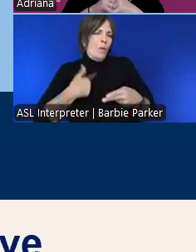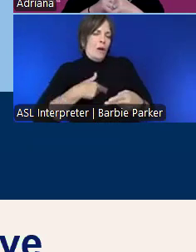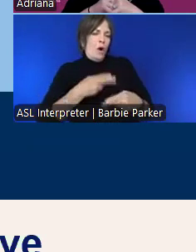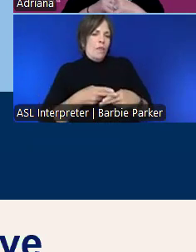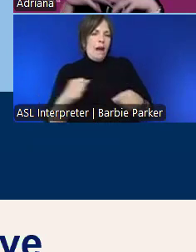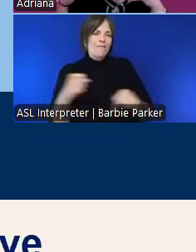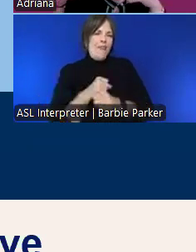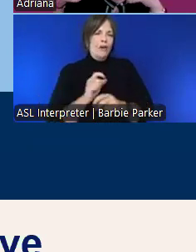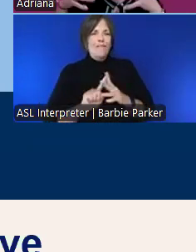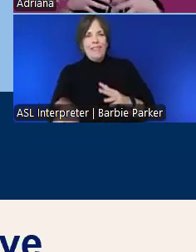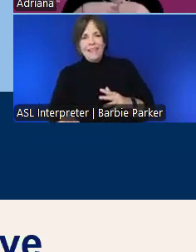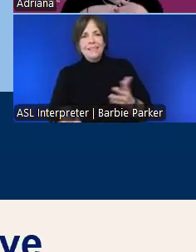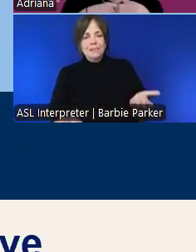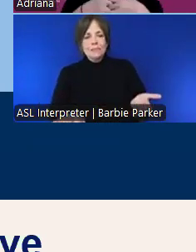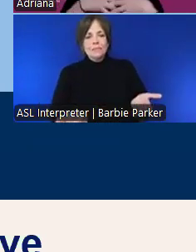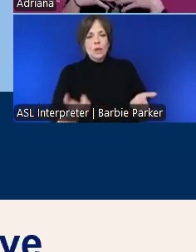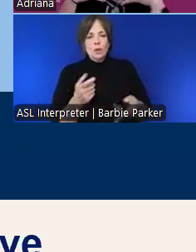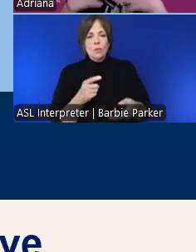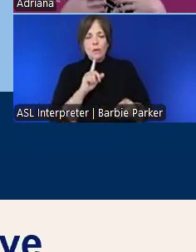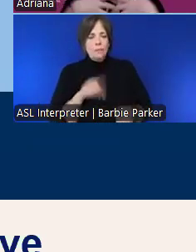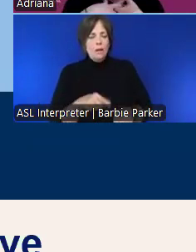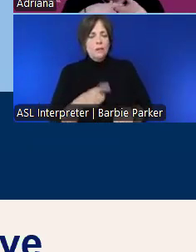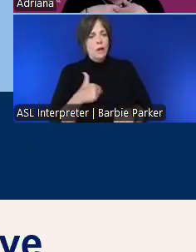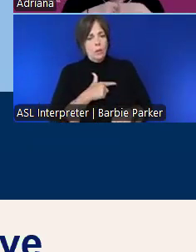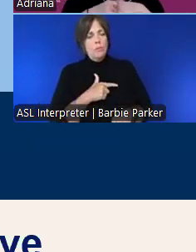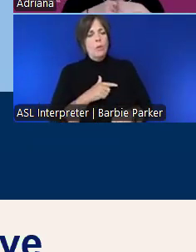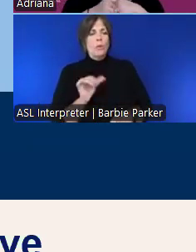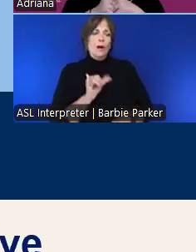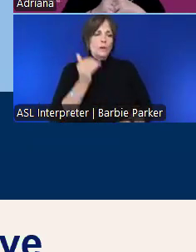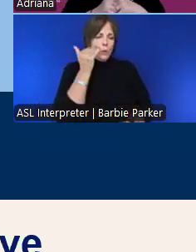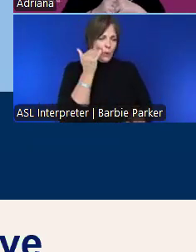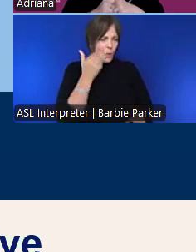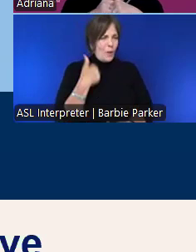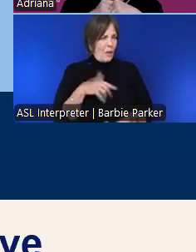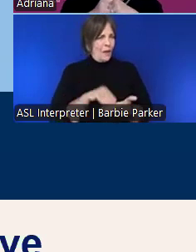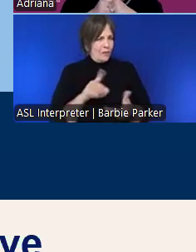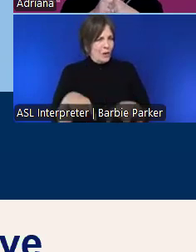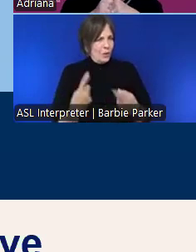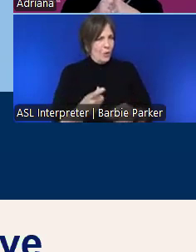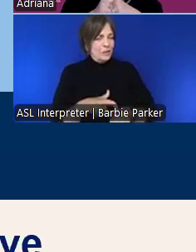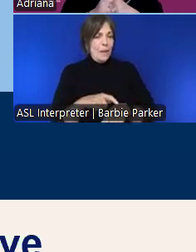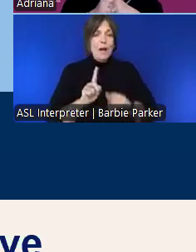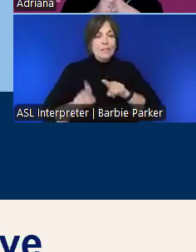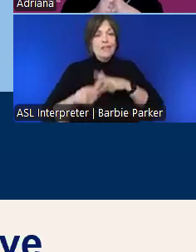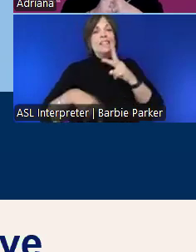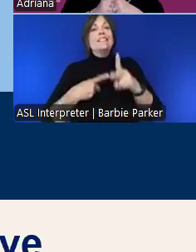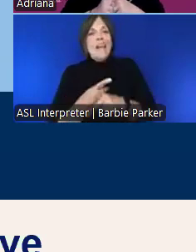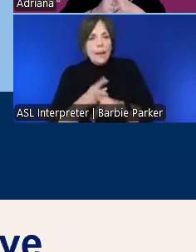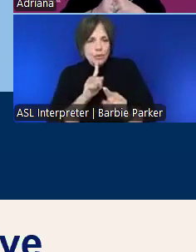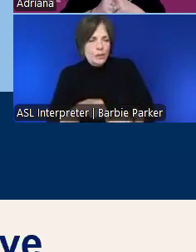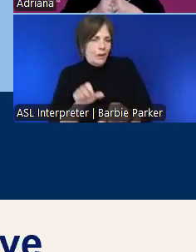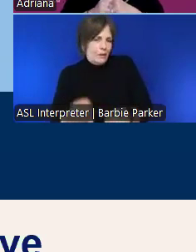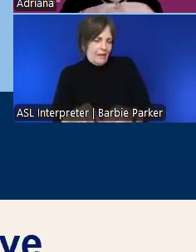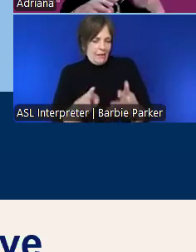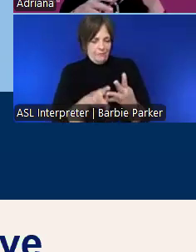know, response, but we also know and have learned over time that there are other types of responses that the brain